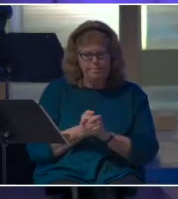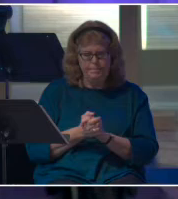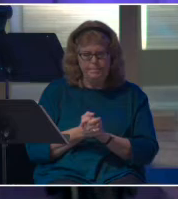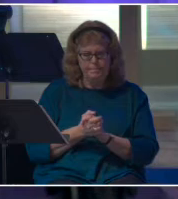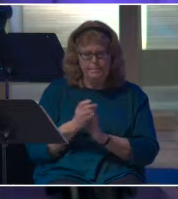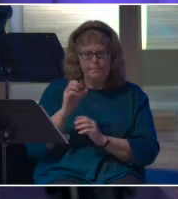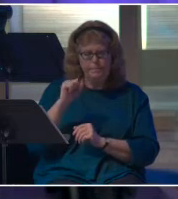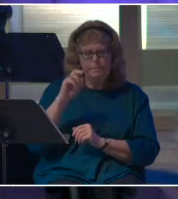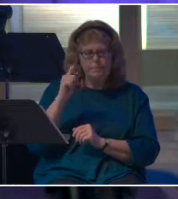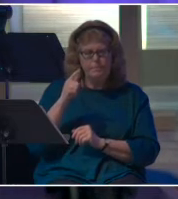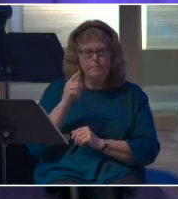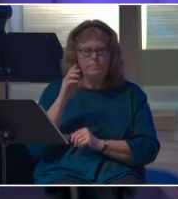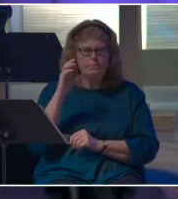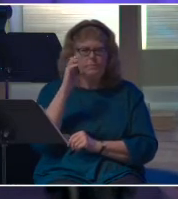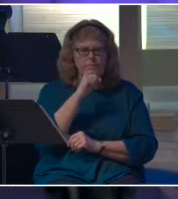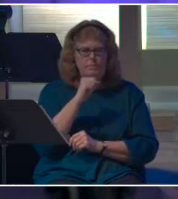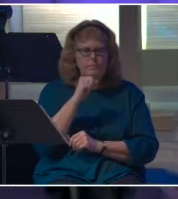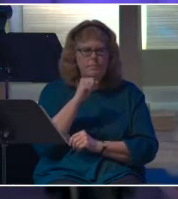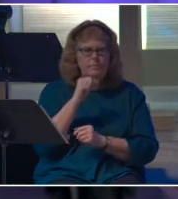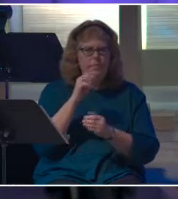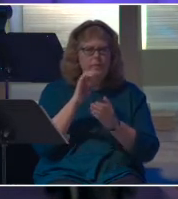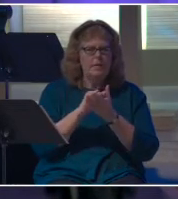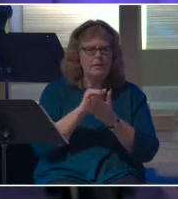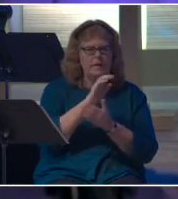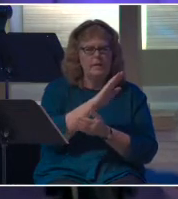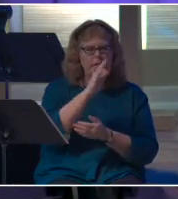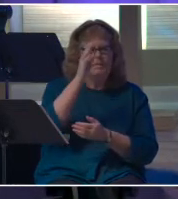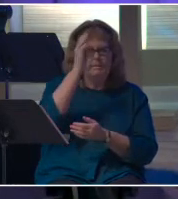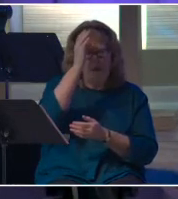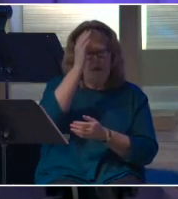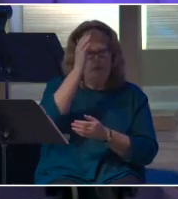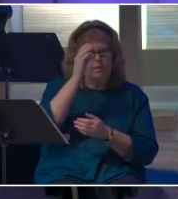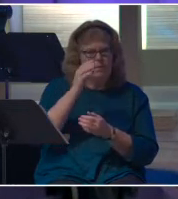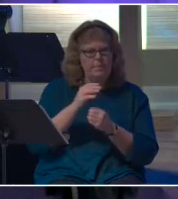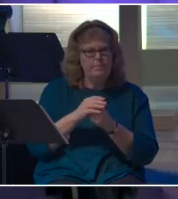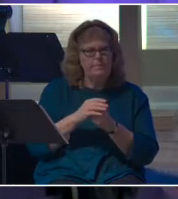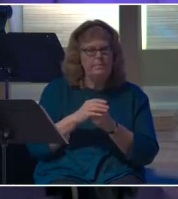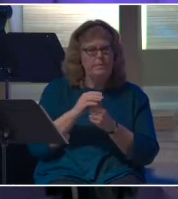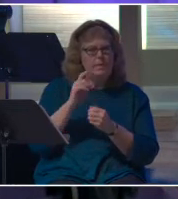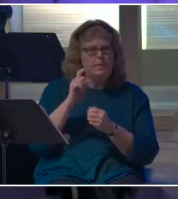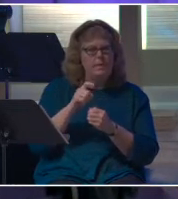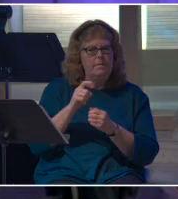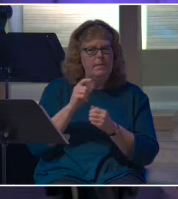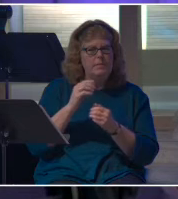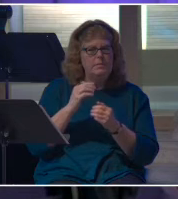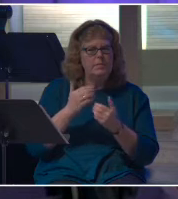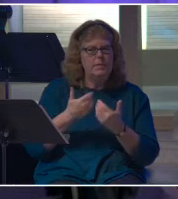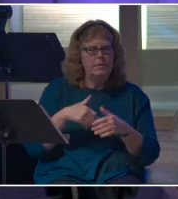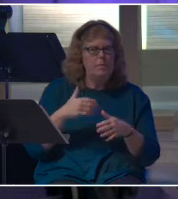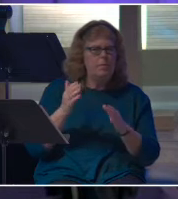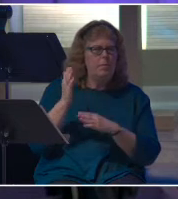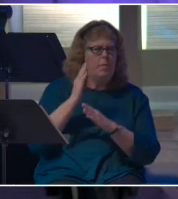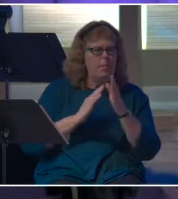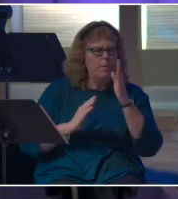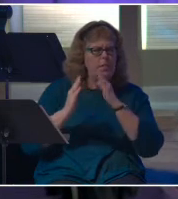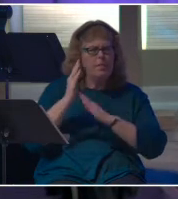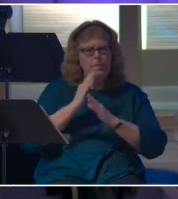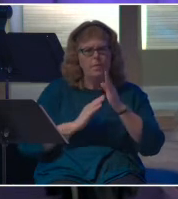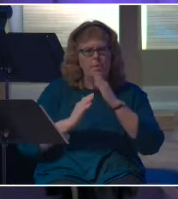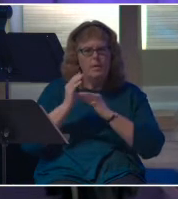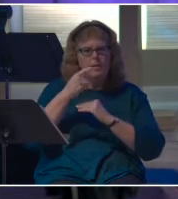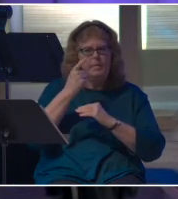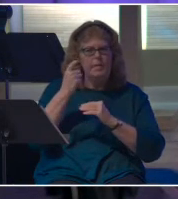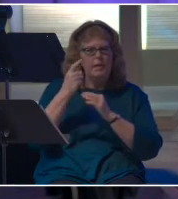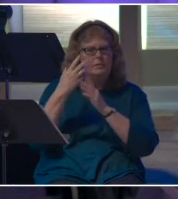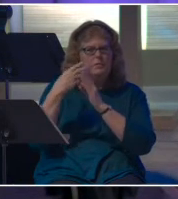Saul presumes that his father must be overcome by worry because he's